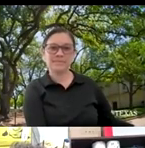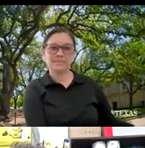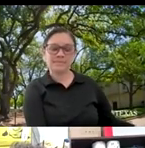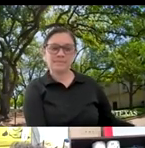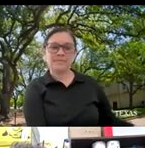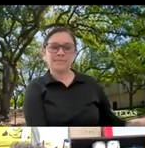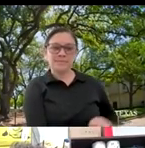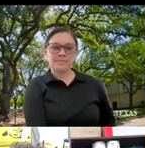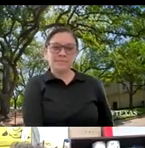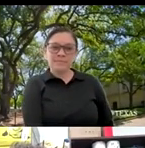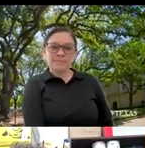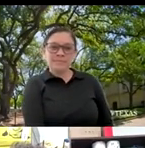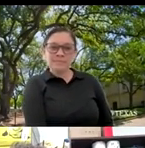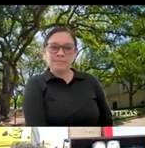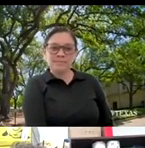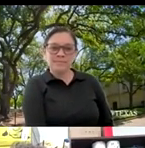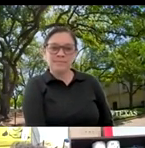with the idea of going into this career.